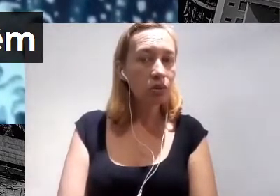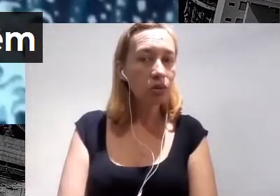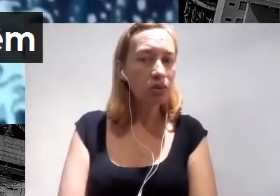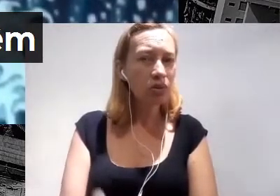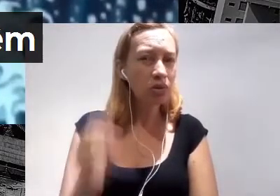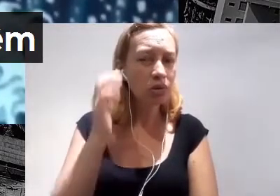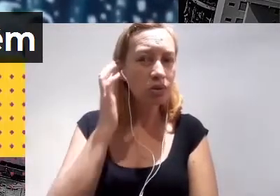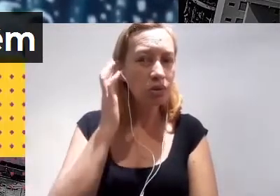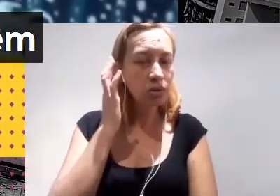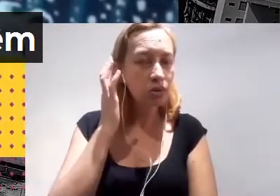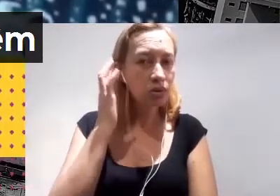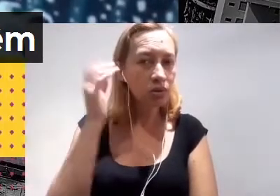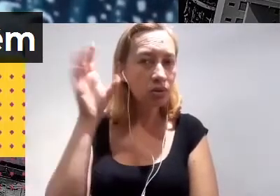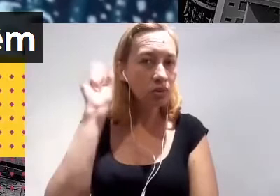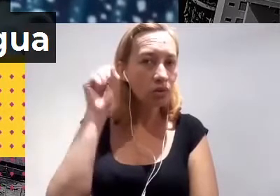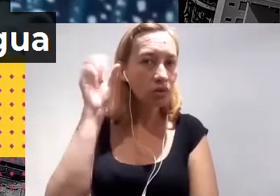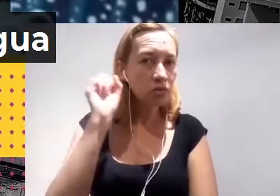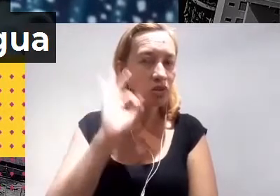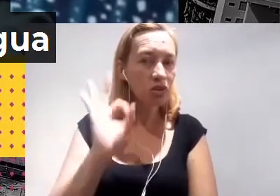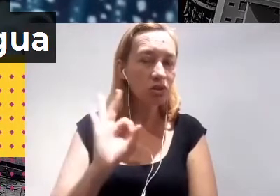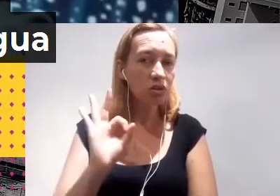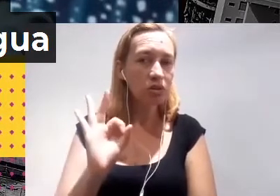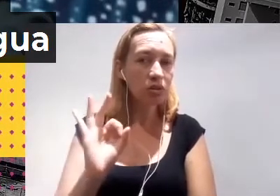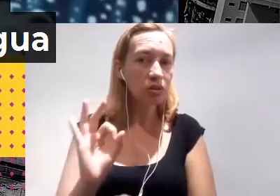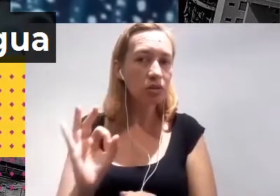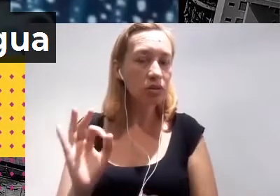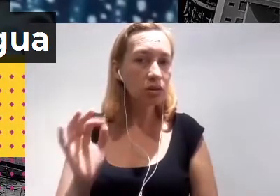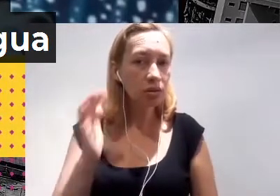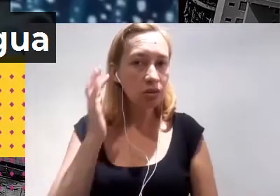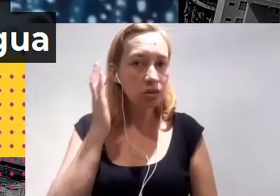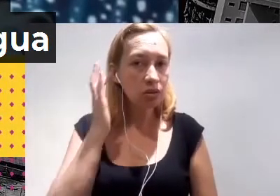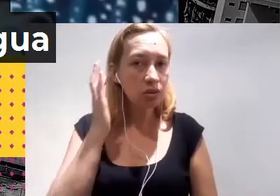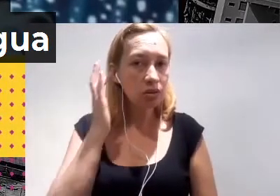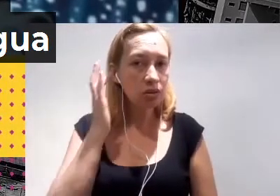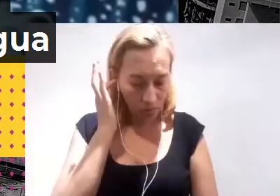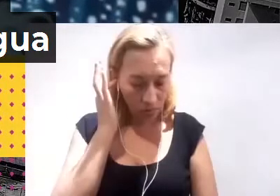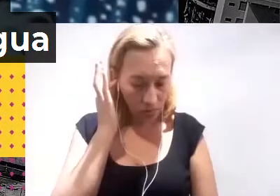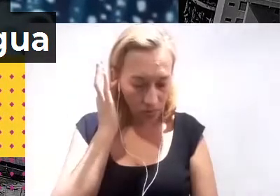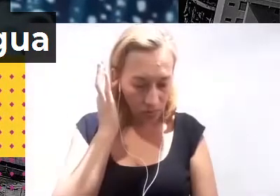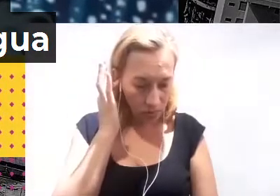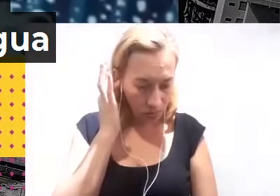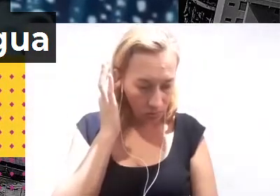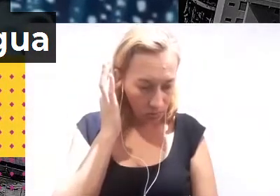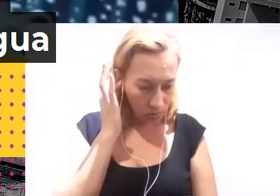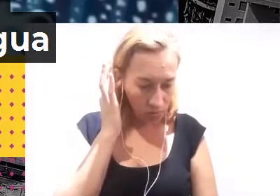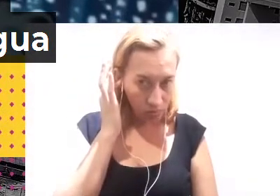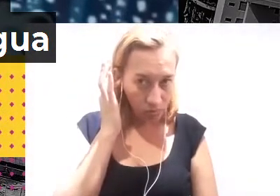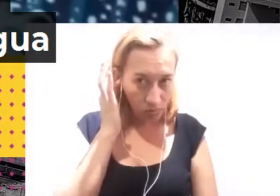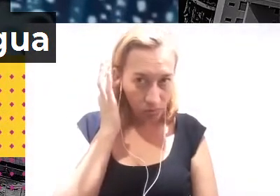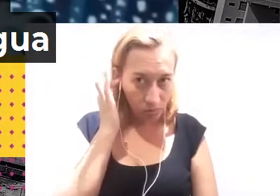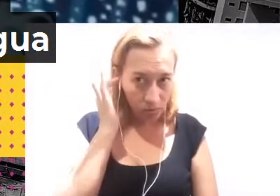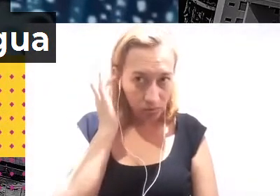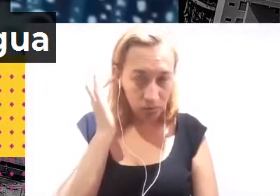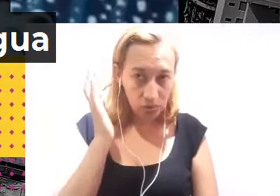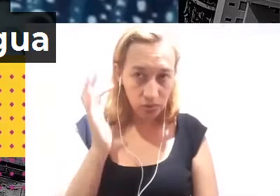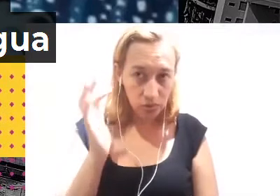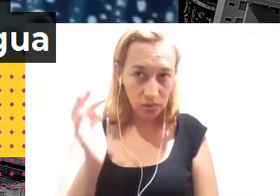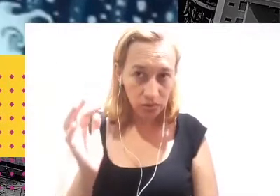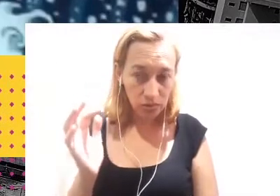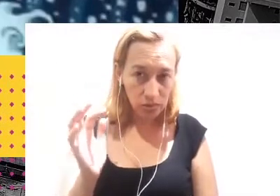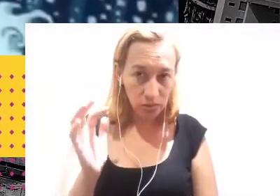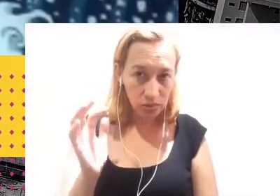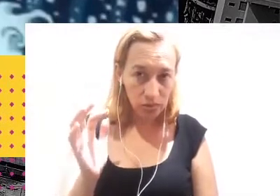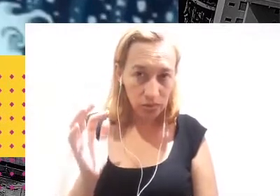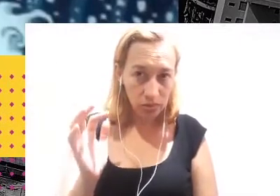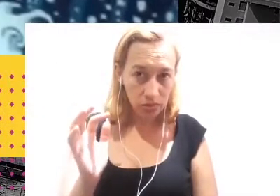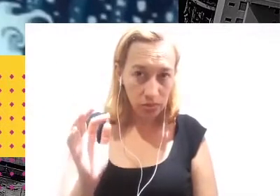I think for those of us that have been in this for a long time, we know that you can't have meaningful impact on water